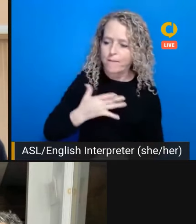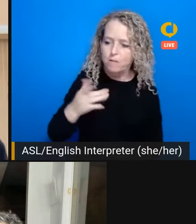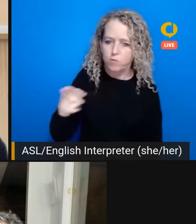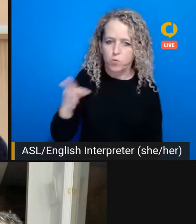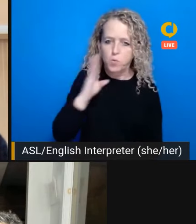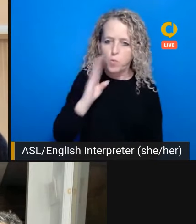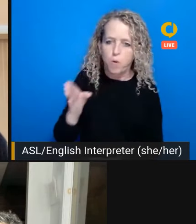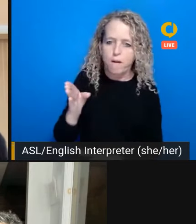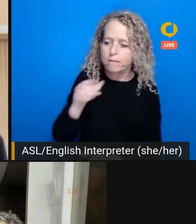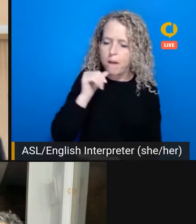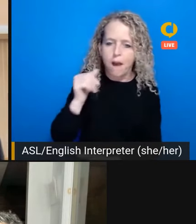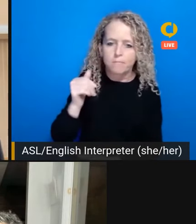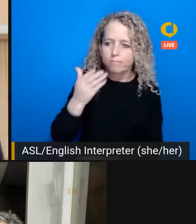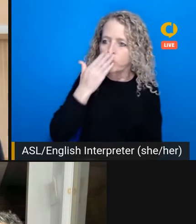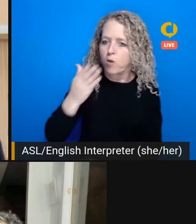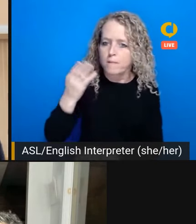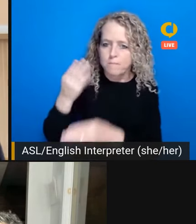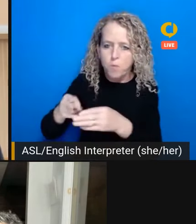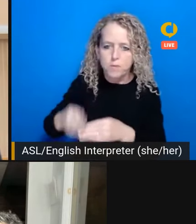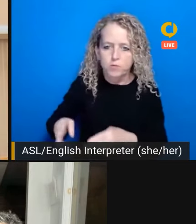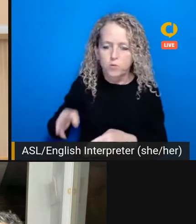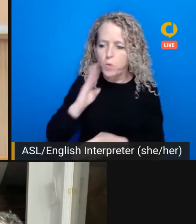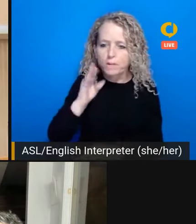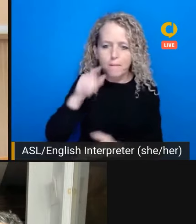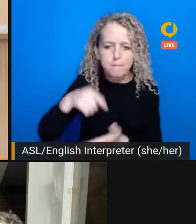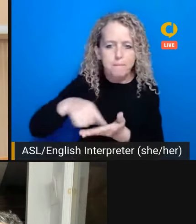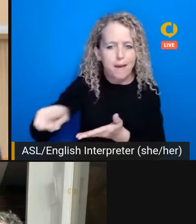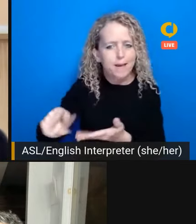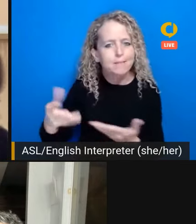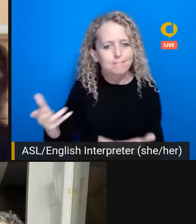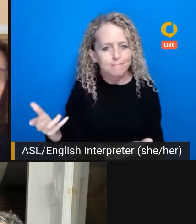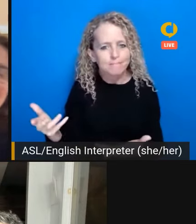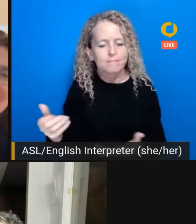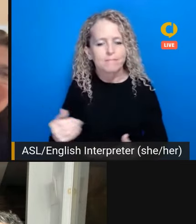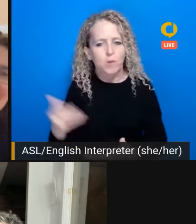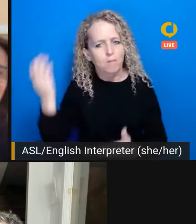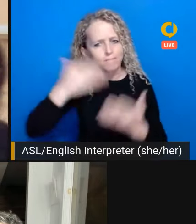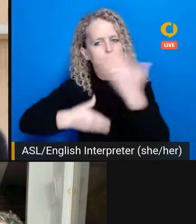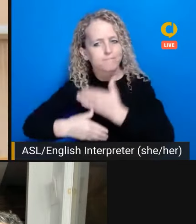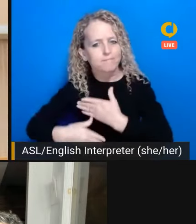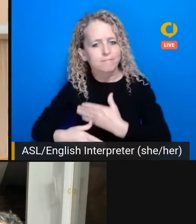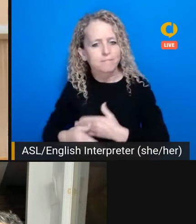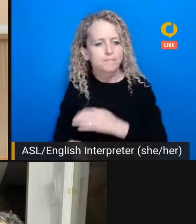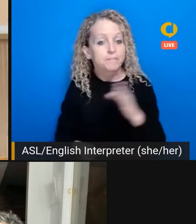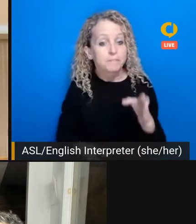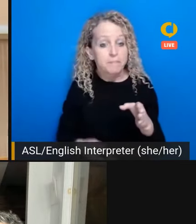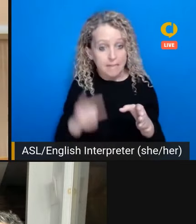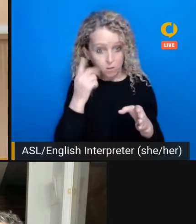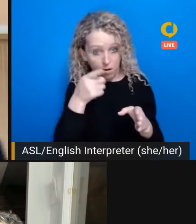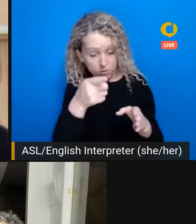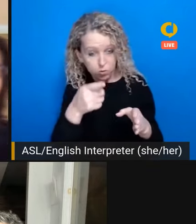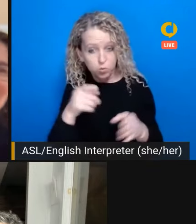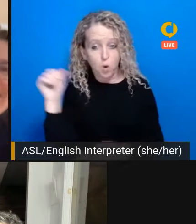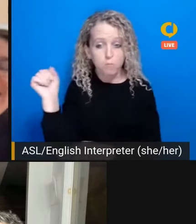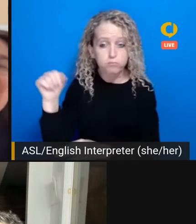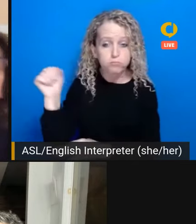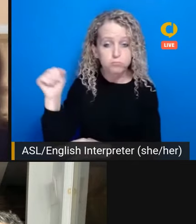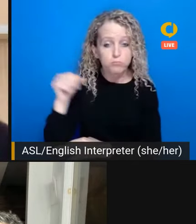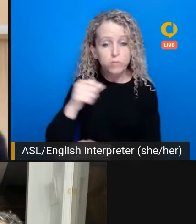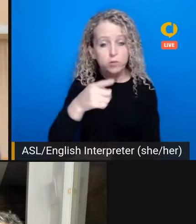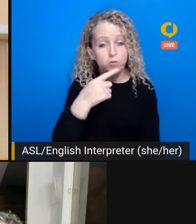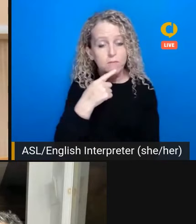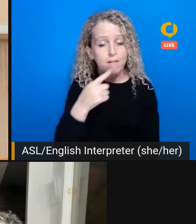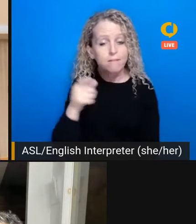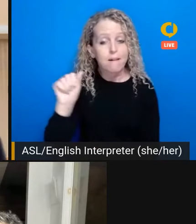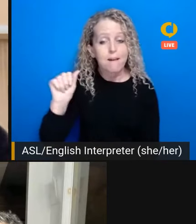Nur, I saw you nodding when Paul talked about how AI don't necessarily explain what they're